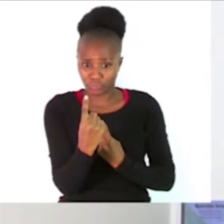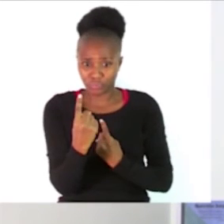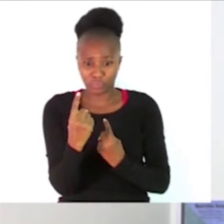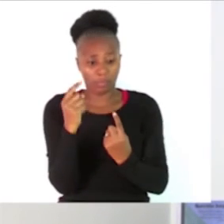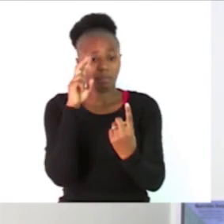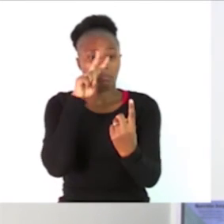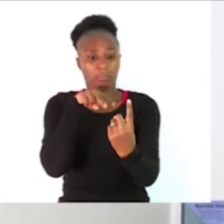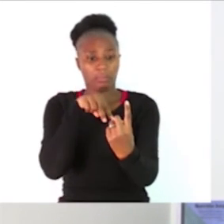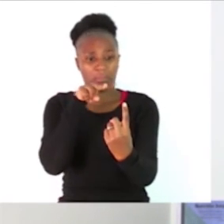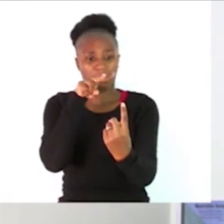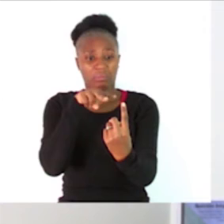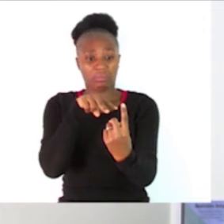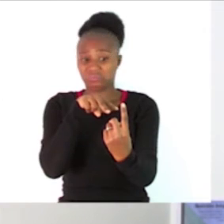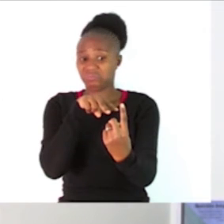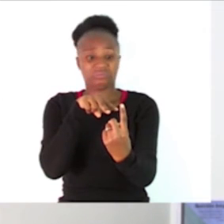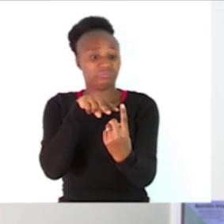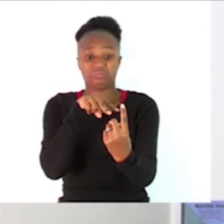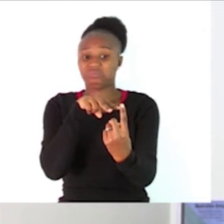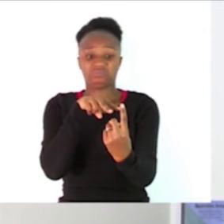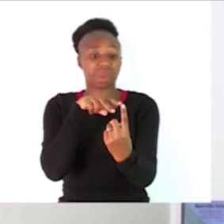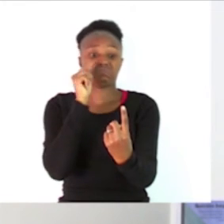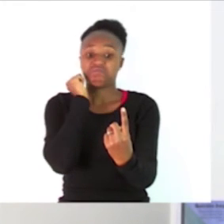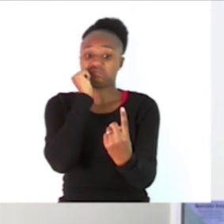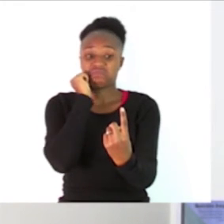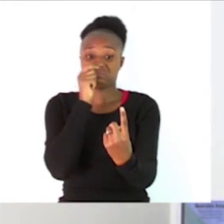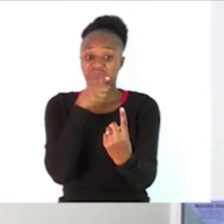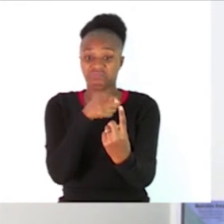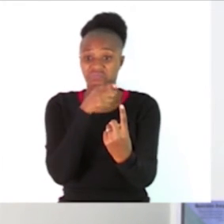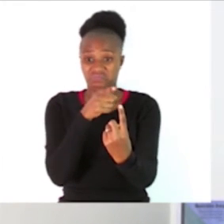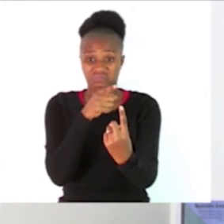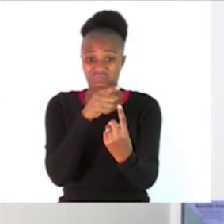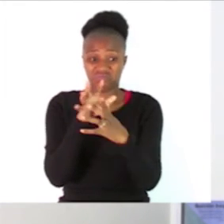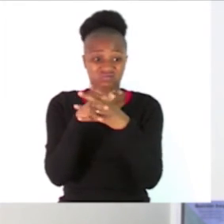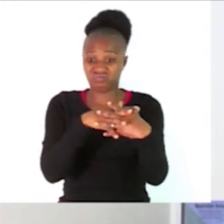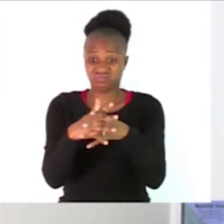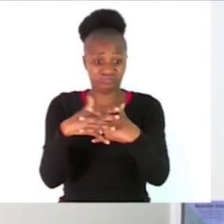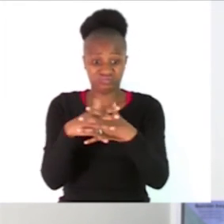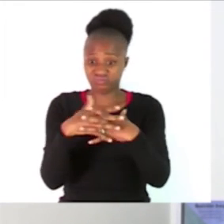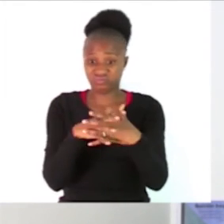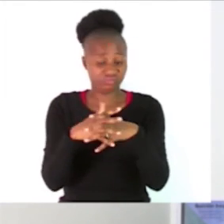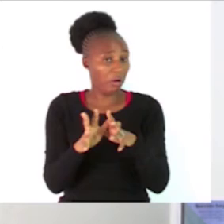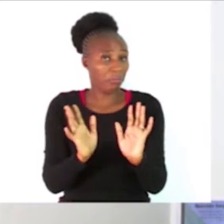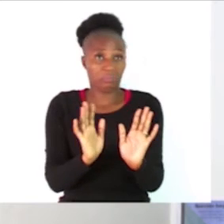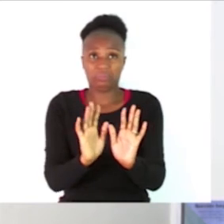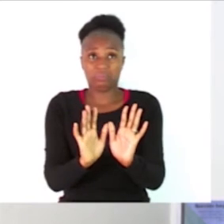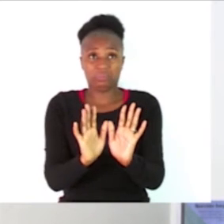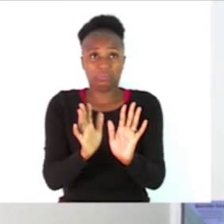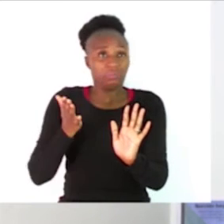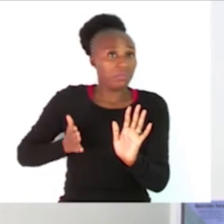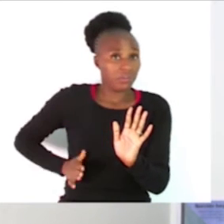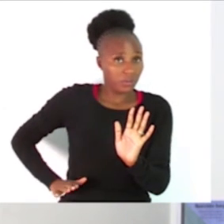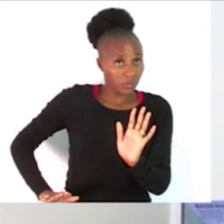they look at you and that's already, and if you're not good looking in like your looks,